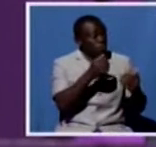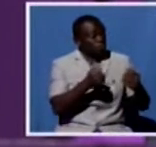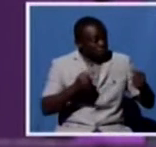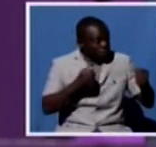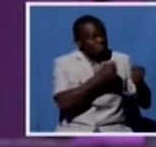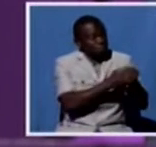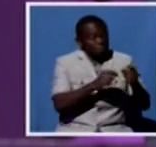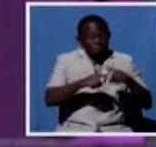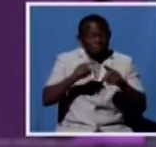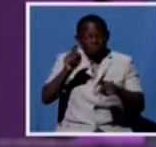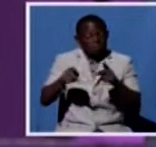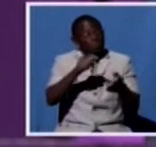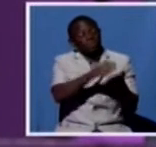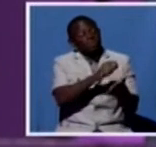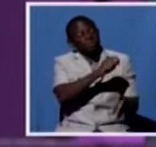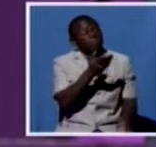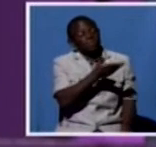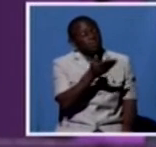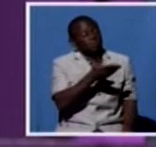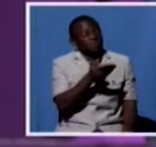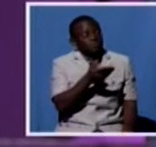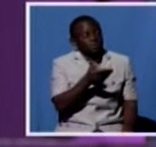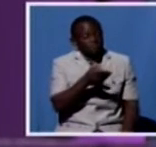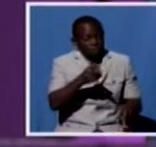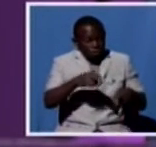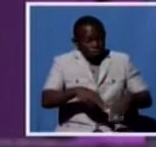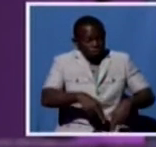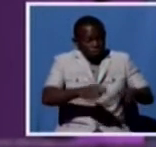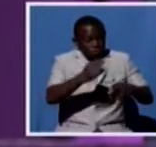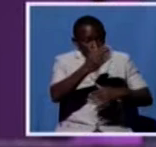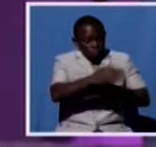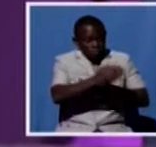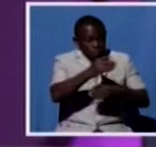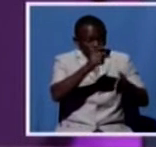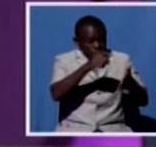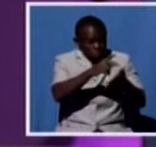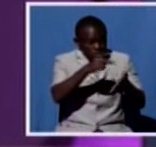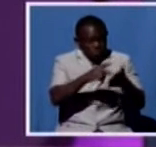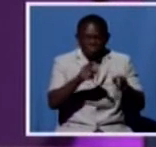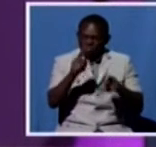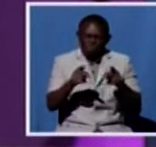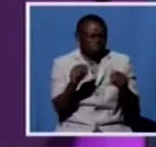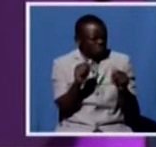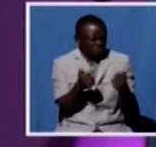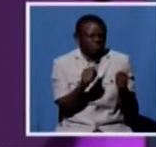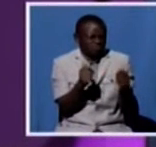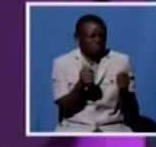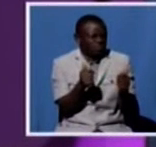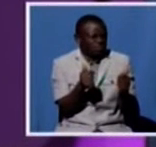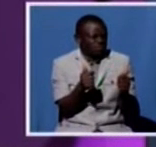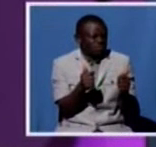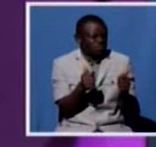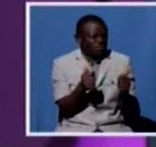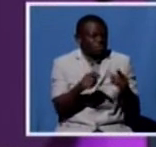convinced. I mentioned earlier that people are not against road tolls per se, but they're saying they're already paying enough